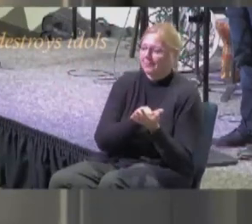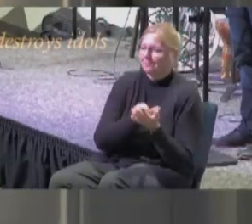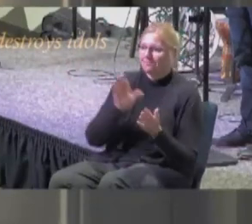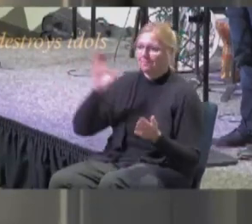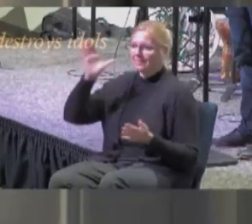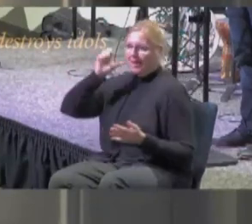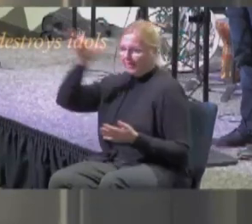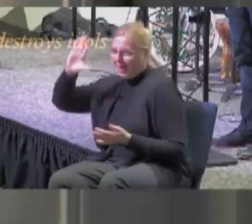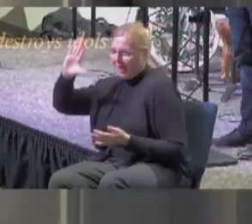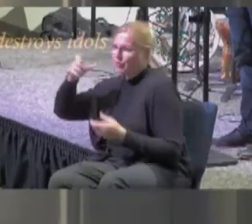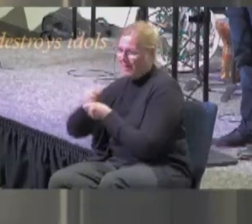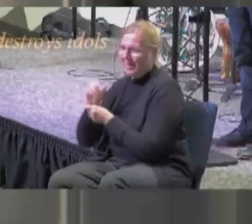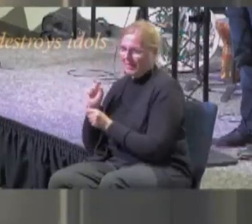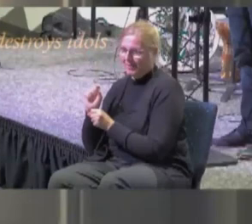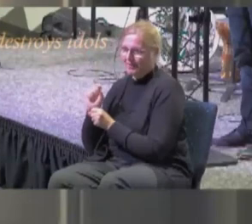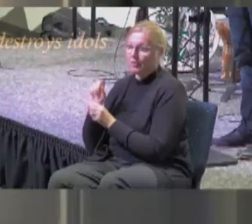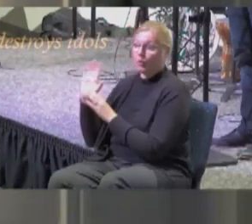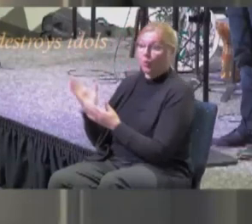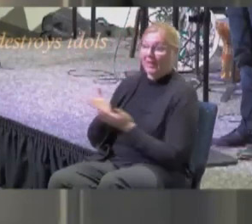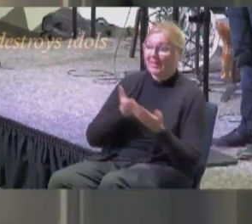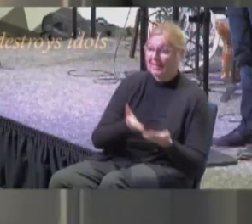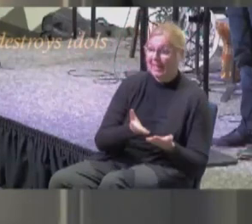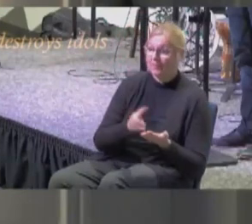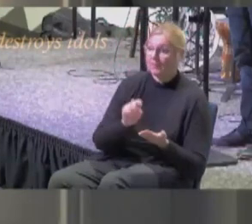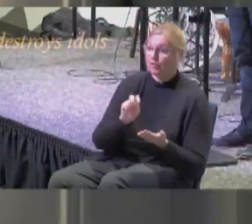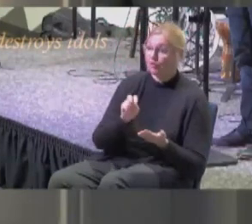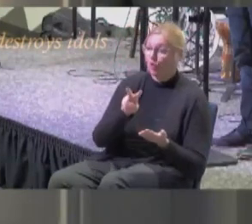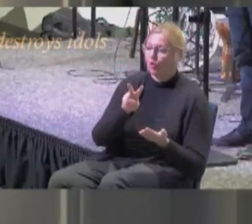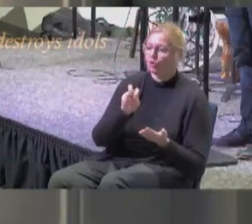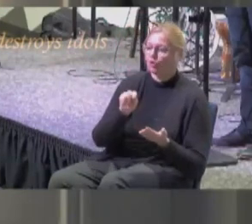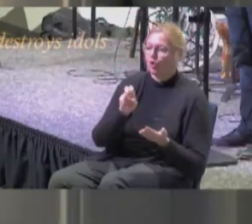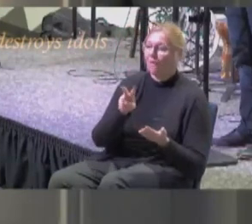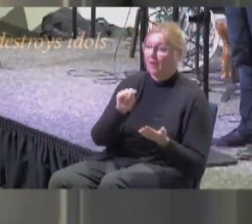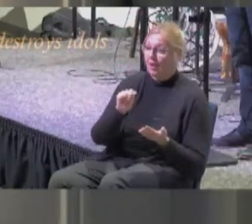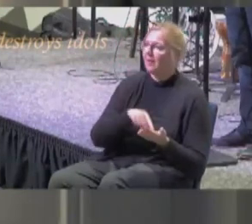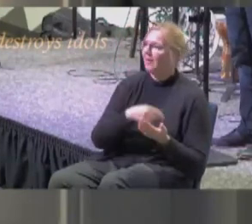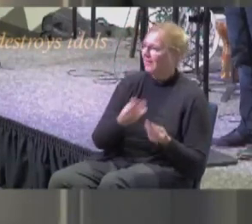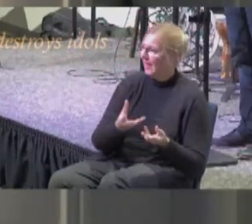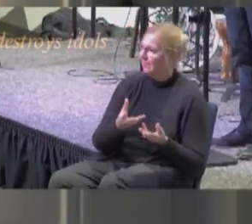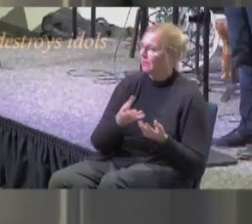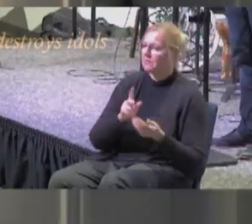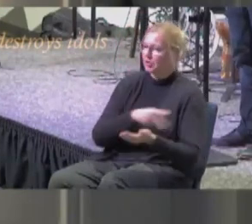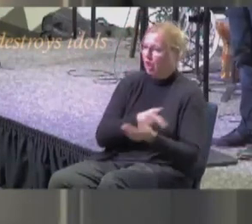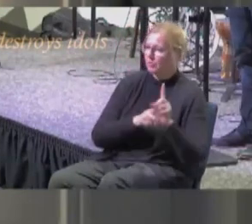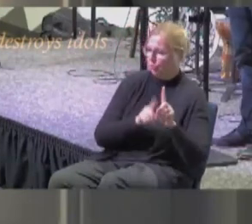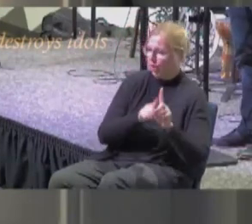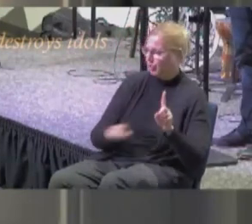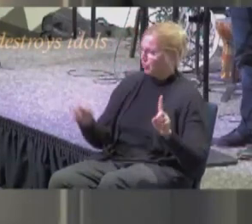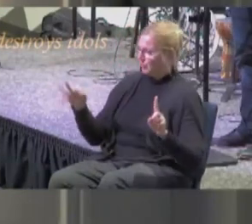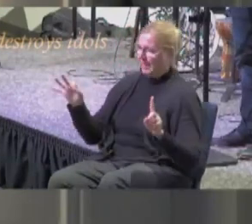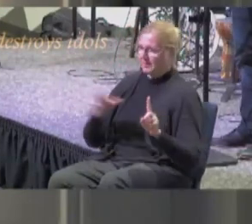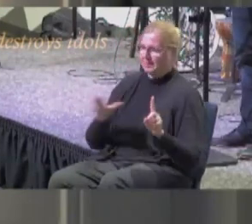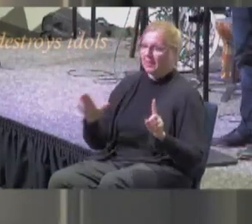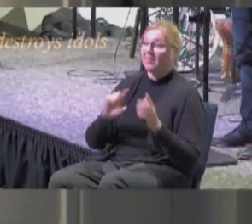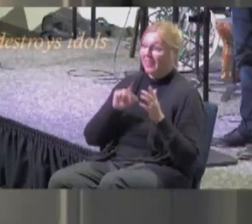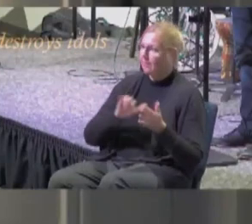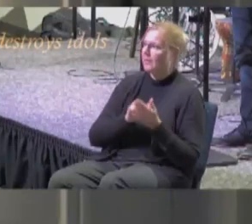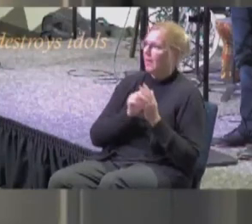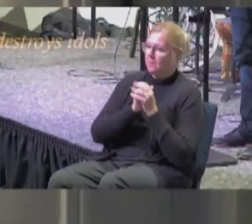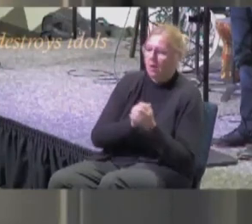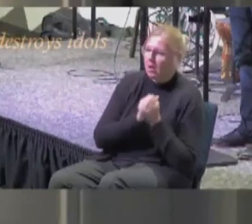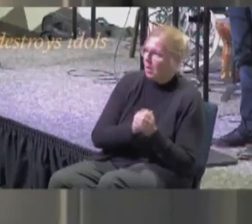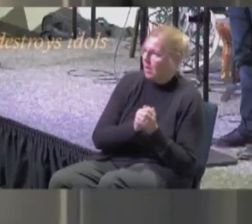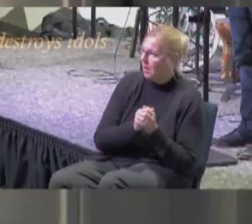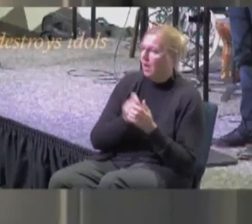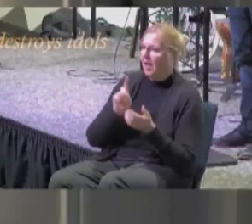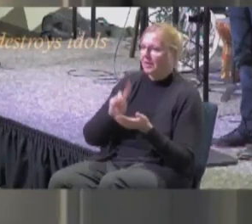When he gave them the Torah, it became the object of the scripture spirituality of Psalms 119 and 119. Until the